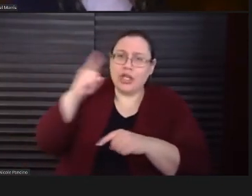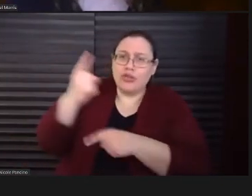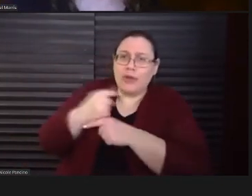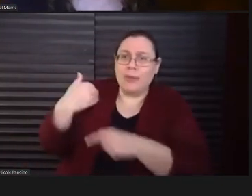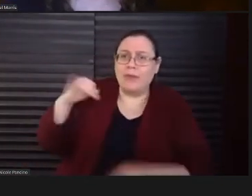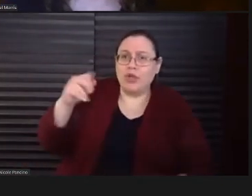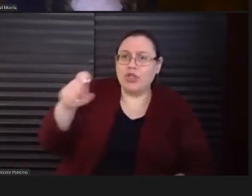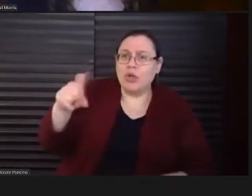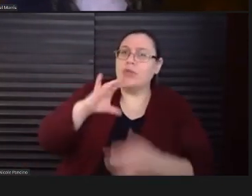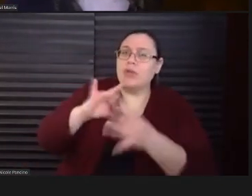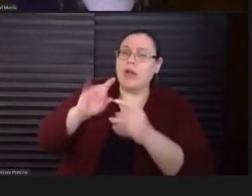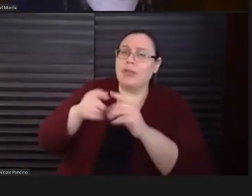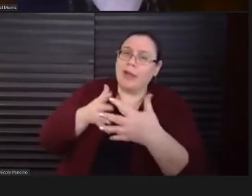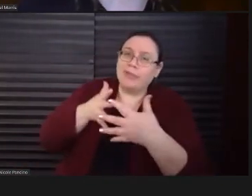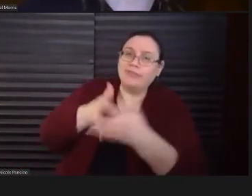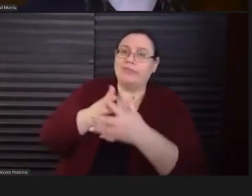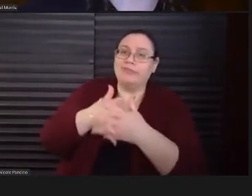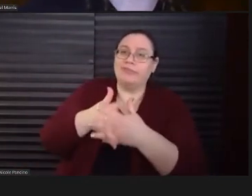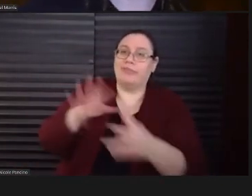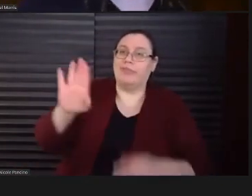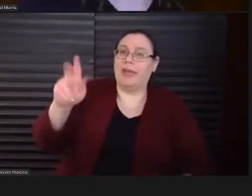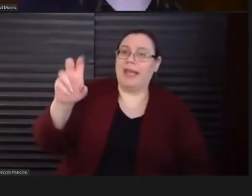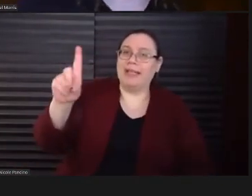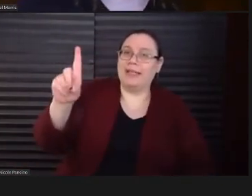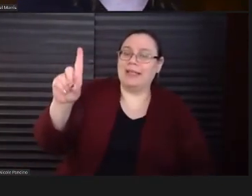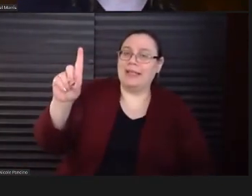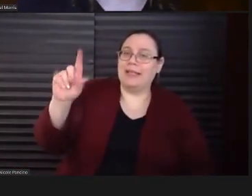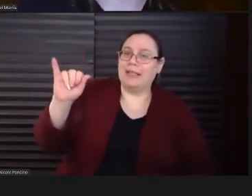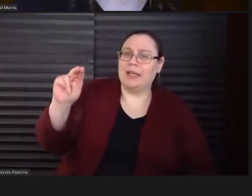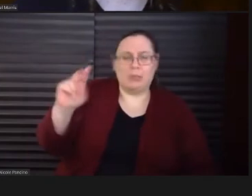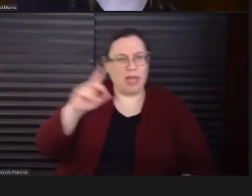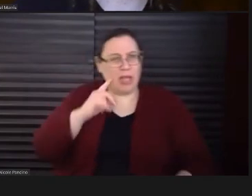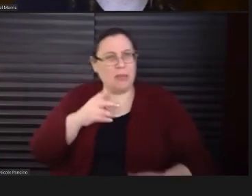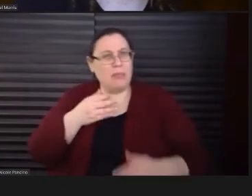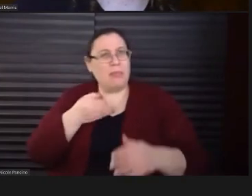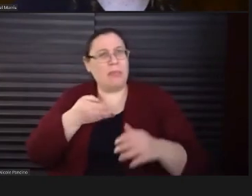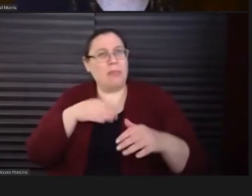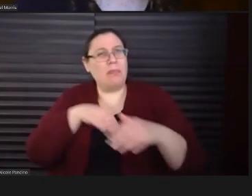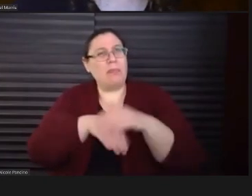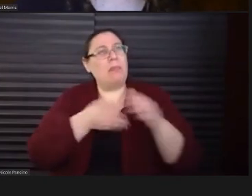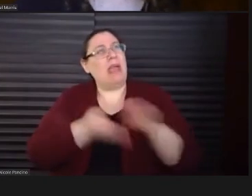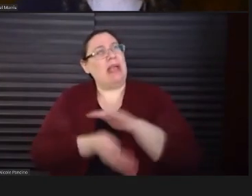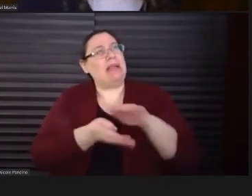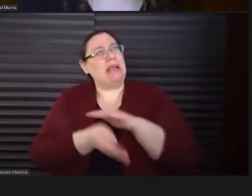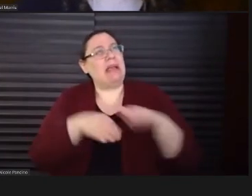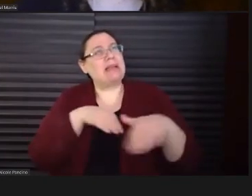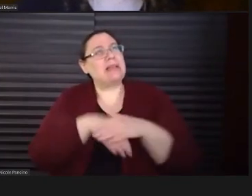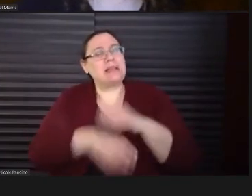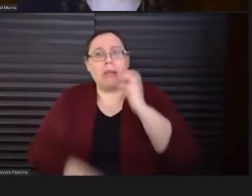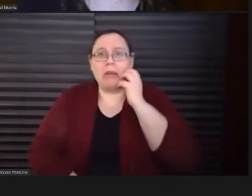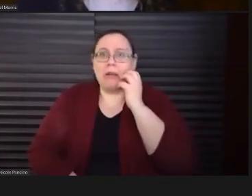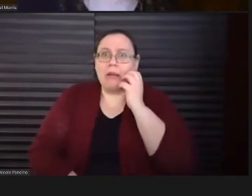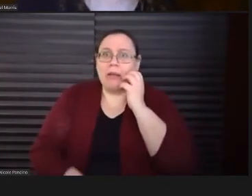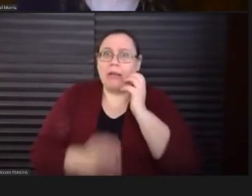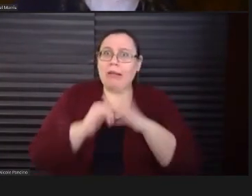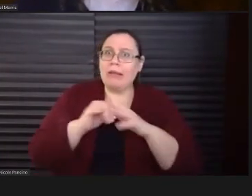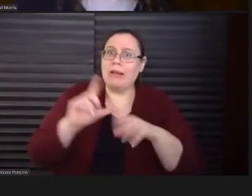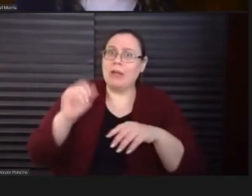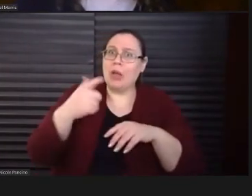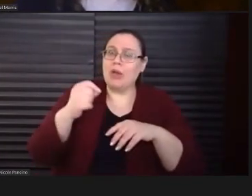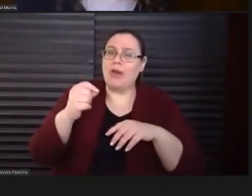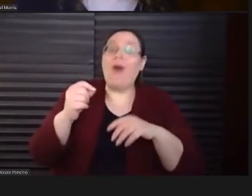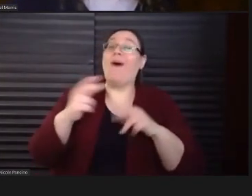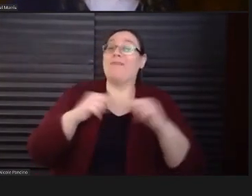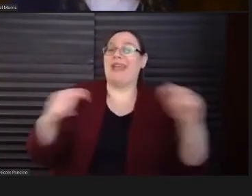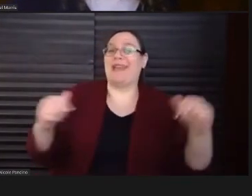about baked-in accessibility, and now I'm thinking bacon accessibility. I'm looking at a great logo now, getting access to bacon,